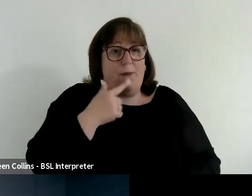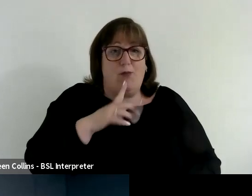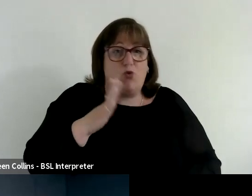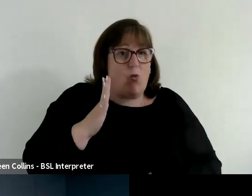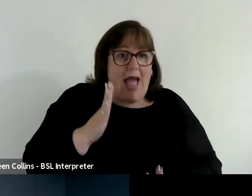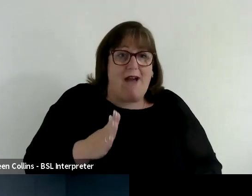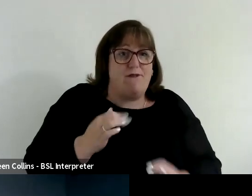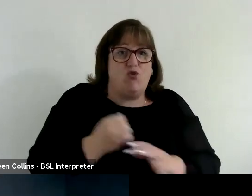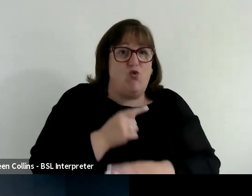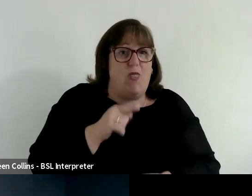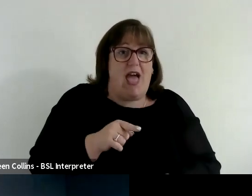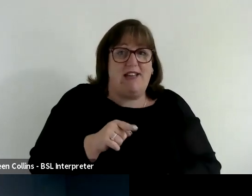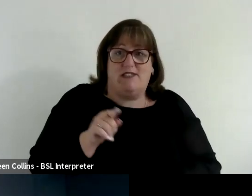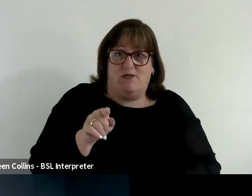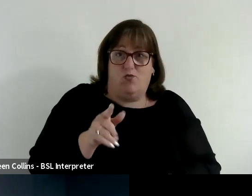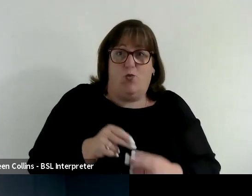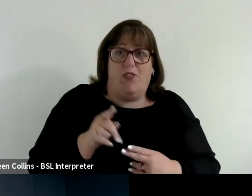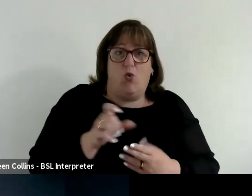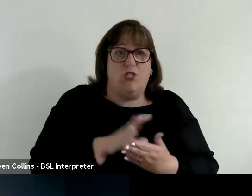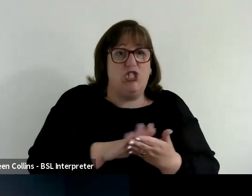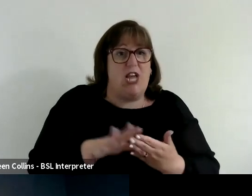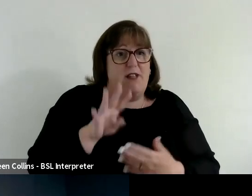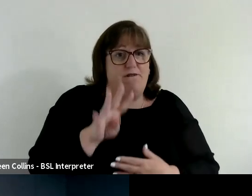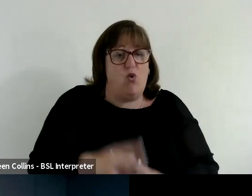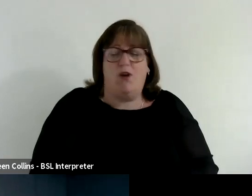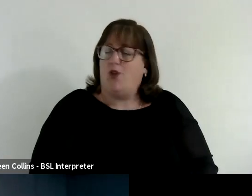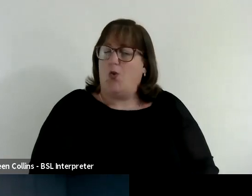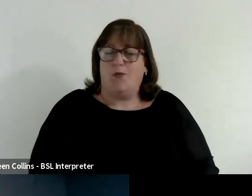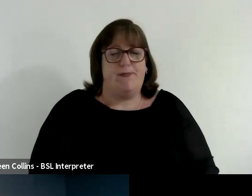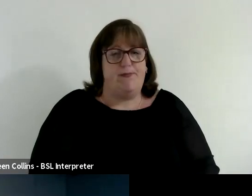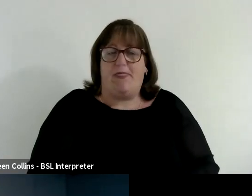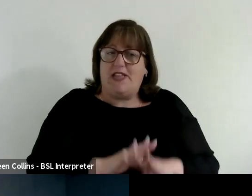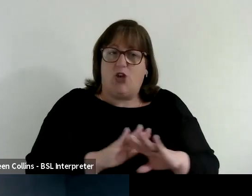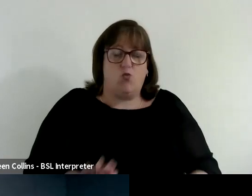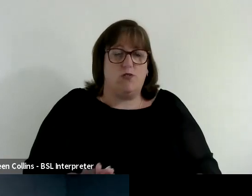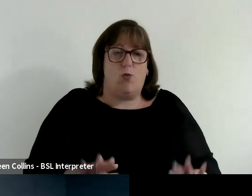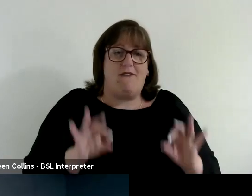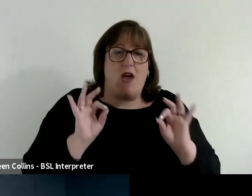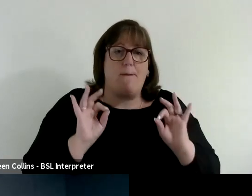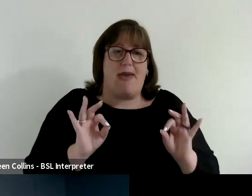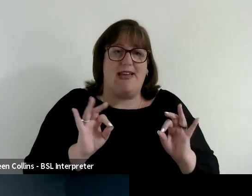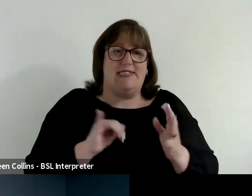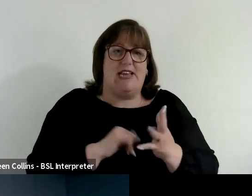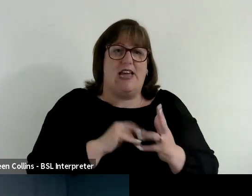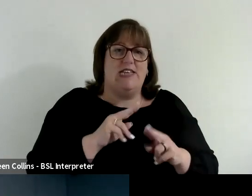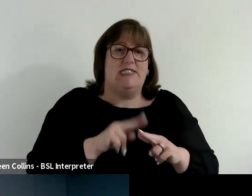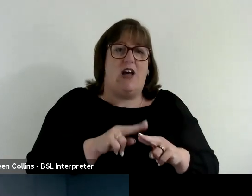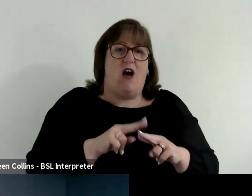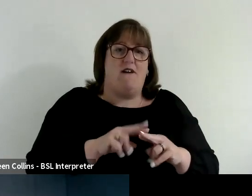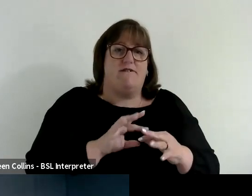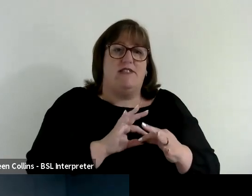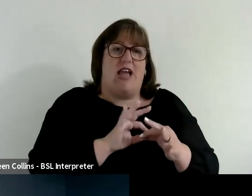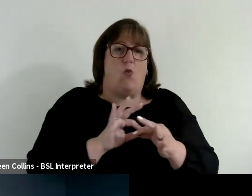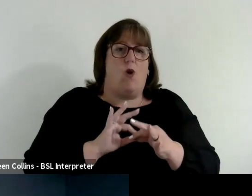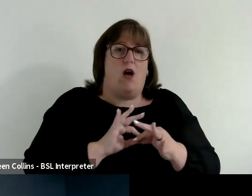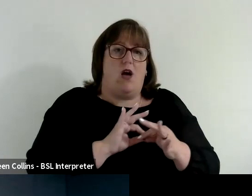4. No, they definitely don't. And yeah, we've got an amazing staff network called For Purple, who are there as